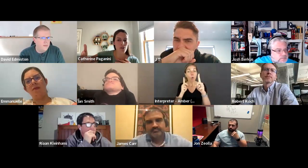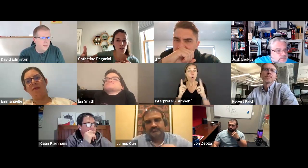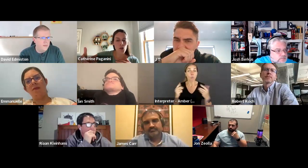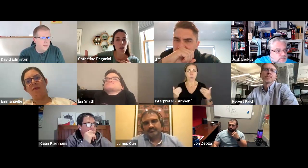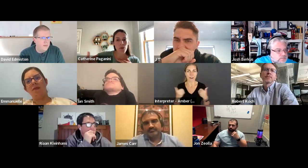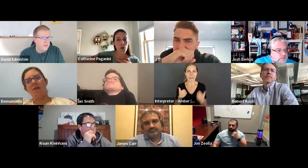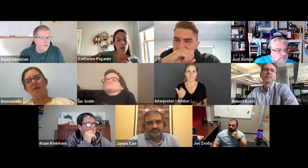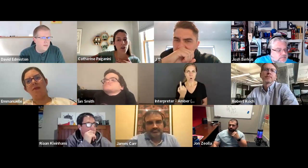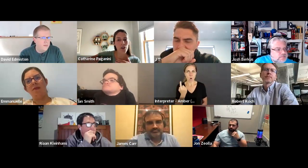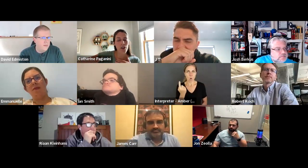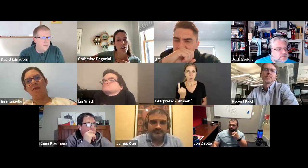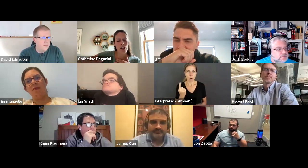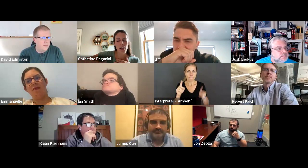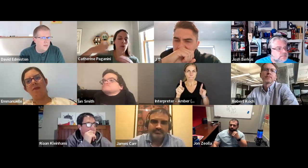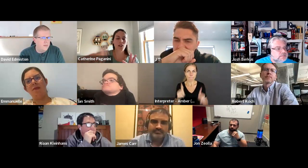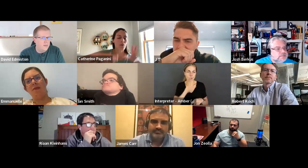person tweet per